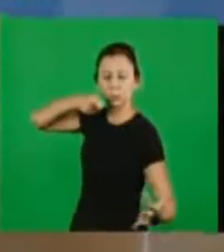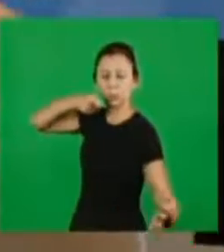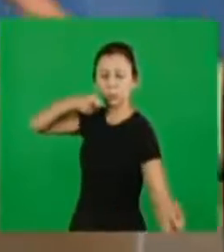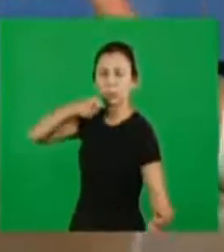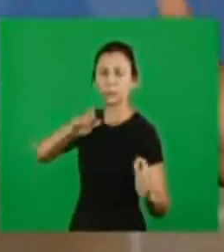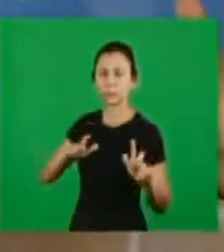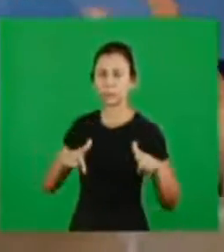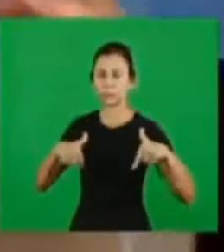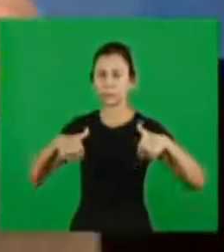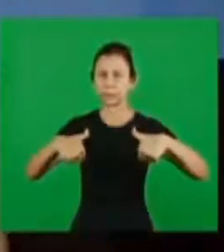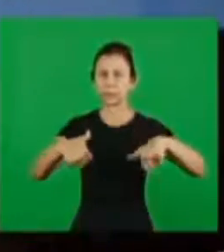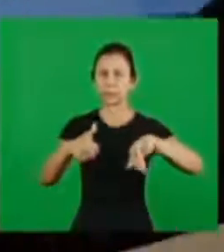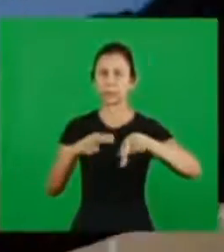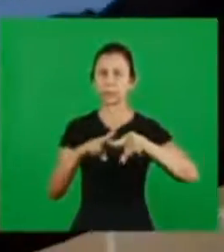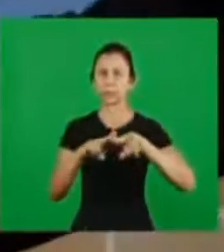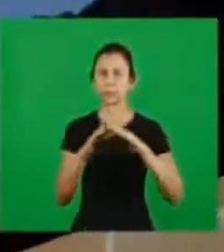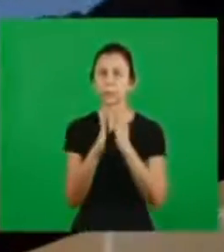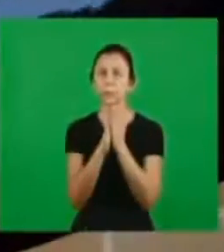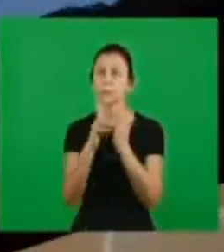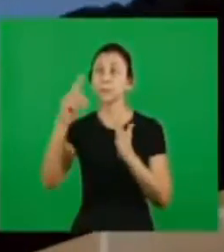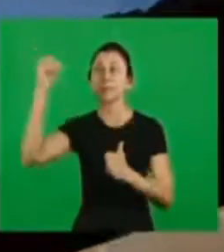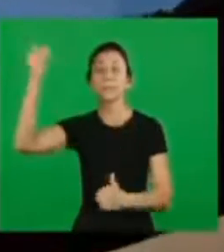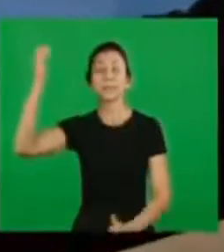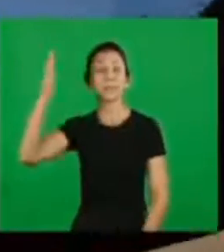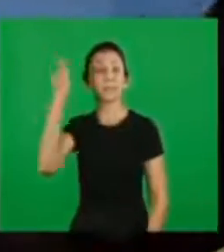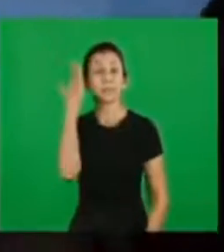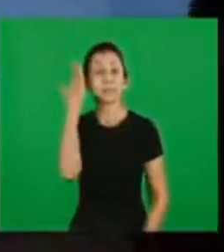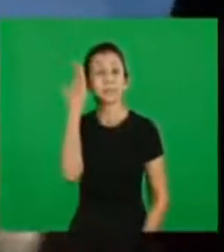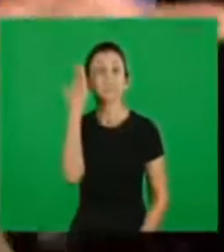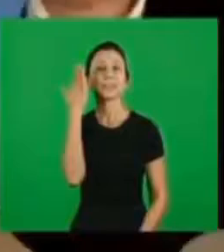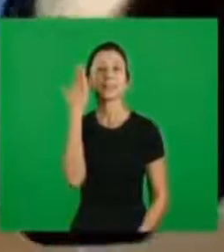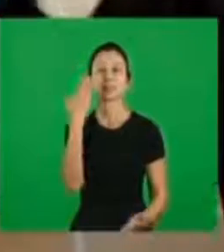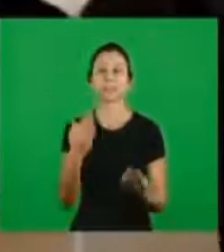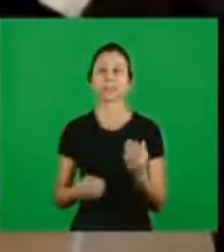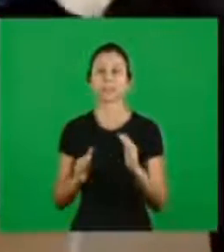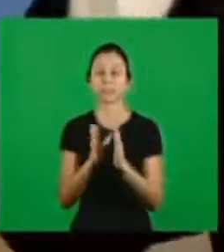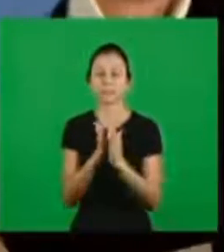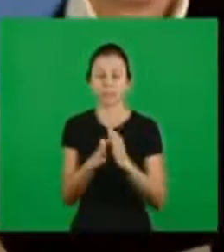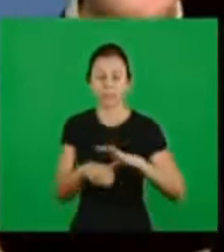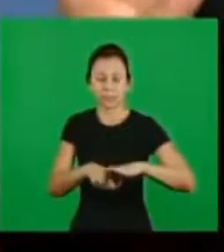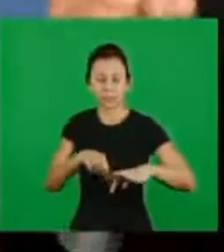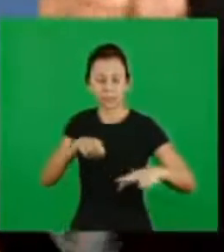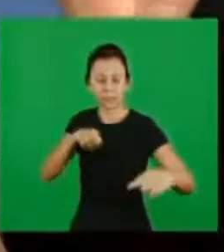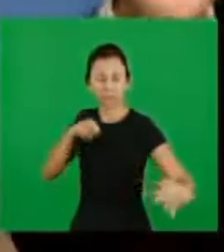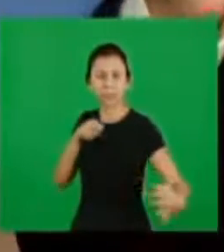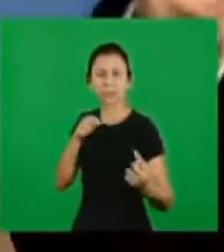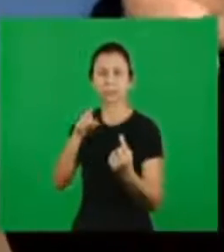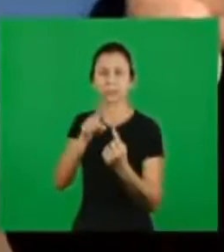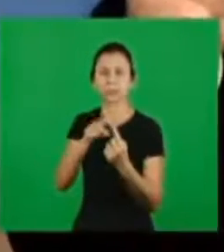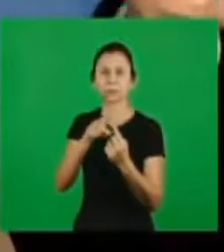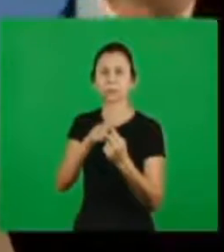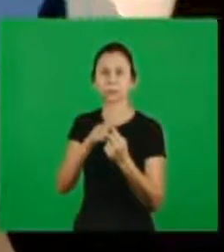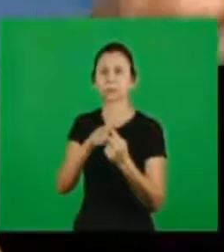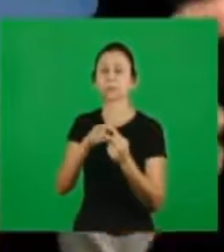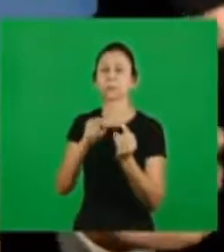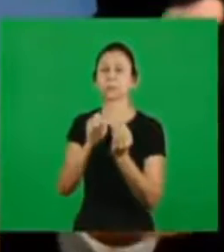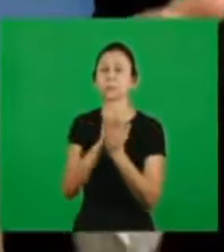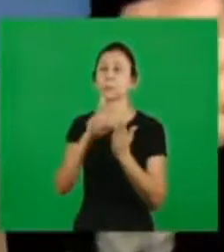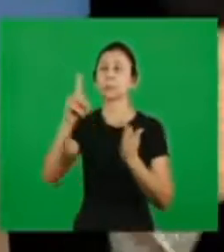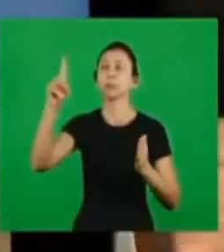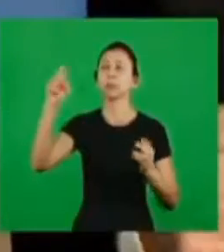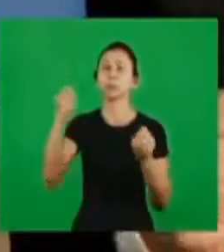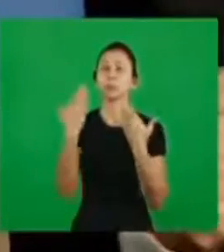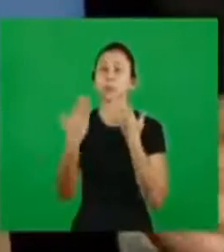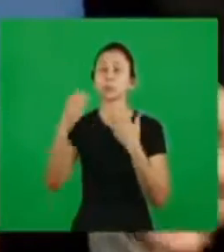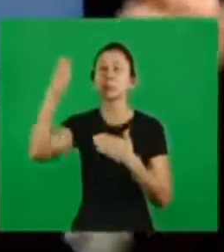a manifest action through the revealed word. So the sword there, and the shine of this sword was